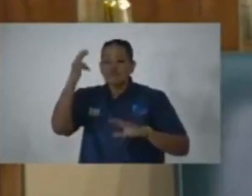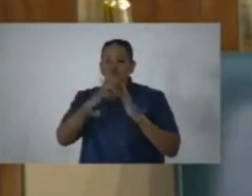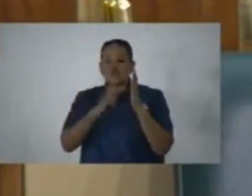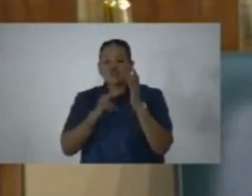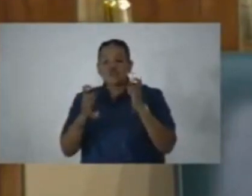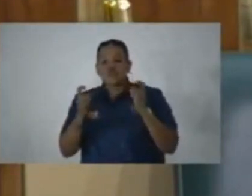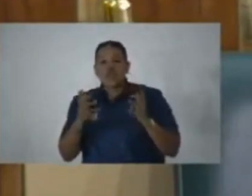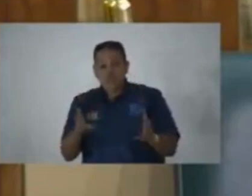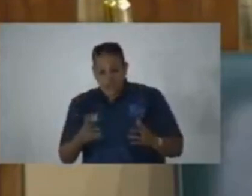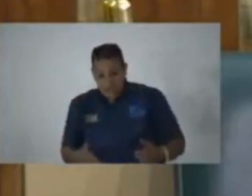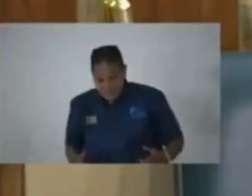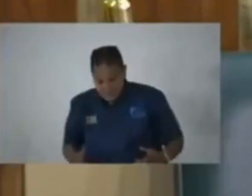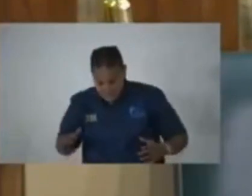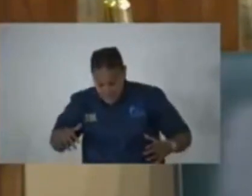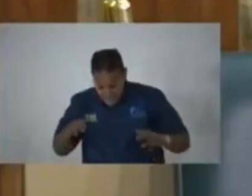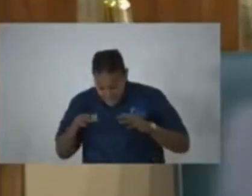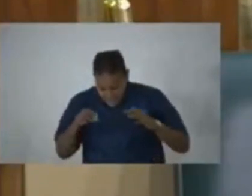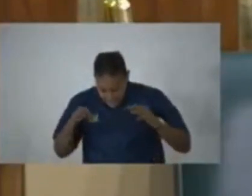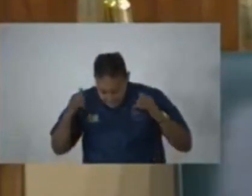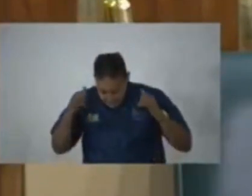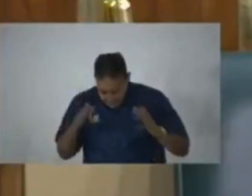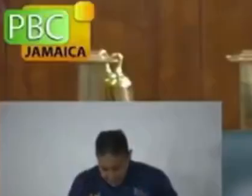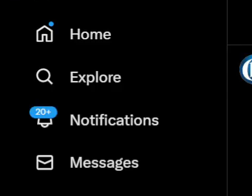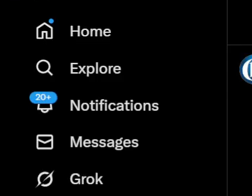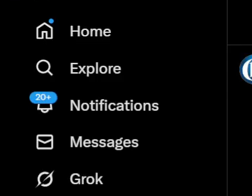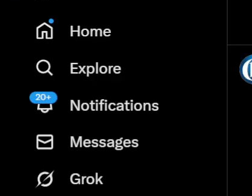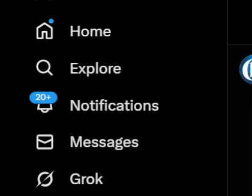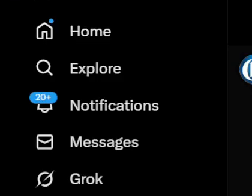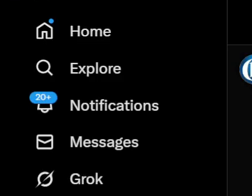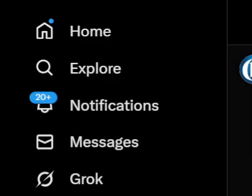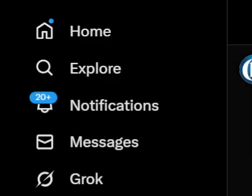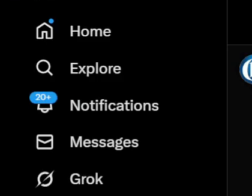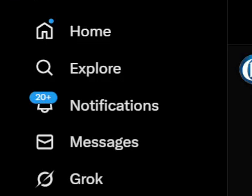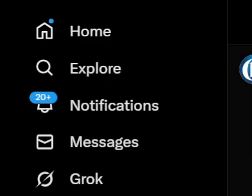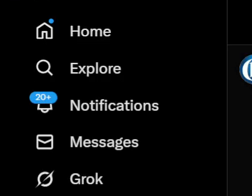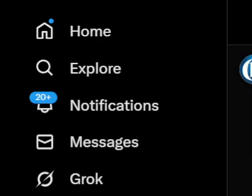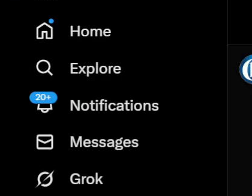regulations. Undefined standard is a potential for arbitrary enforcement.